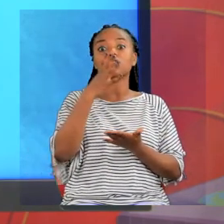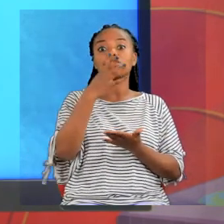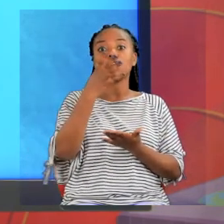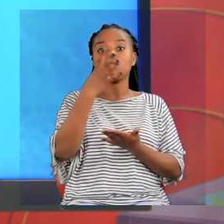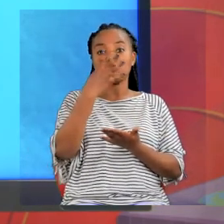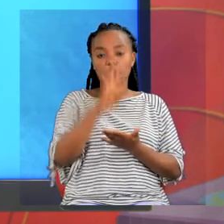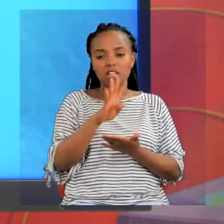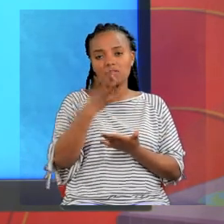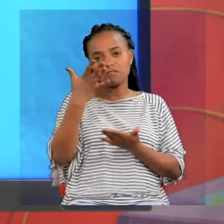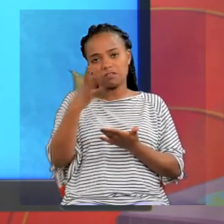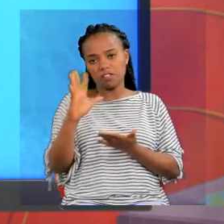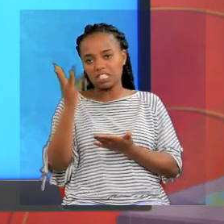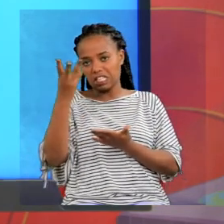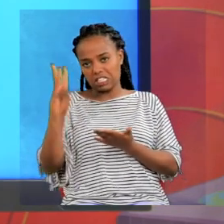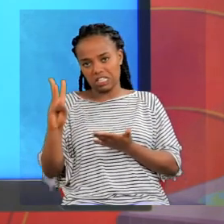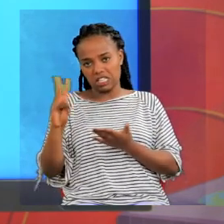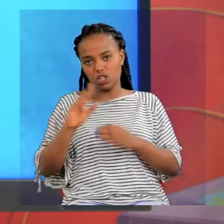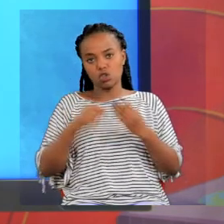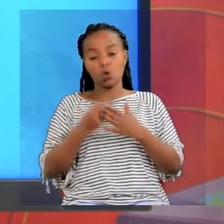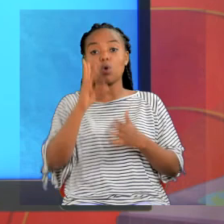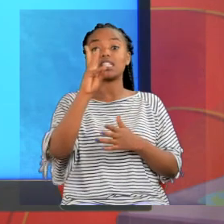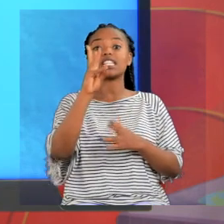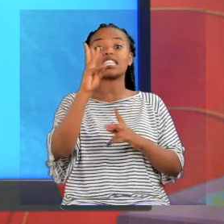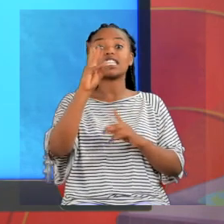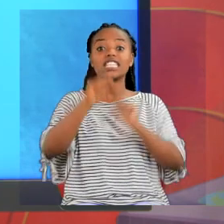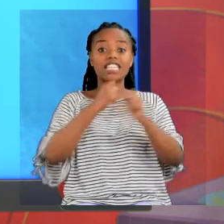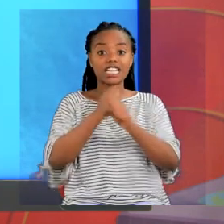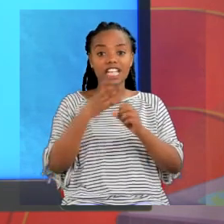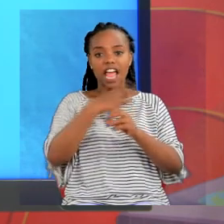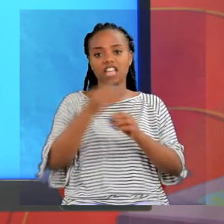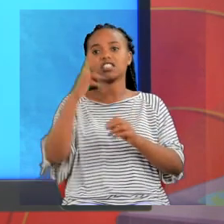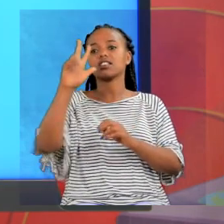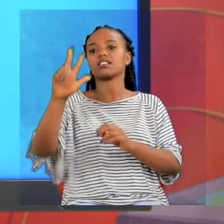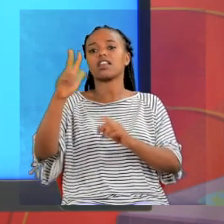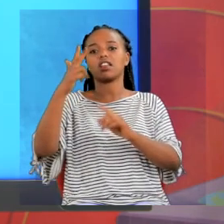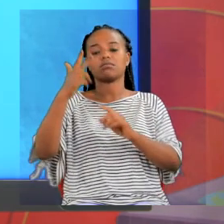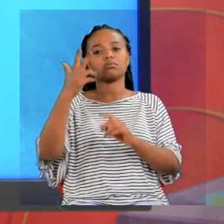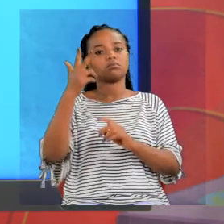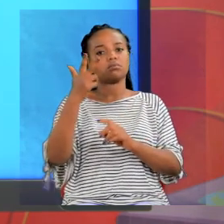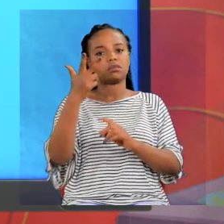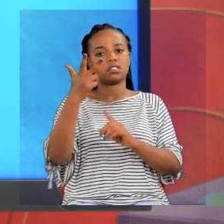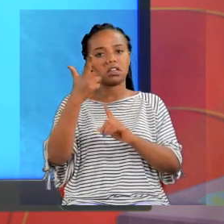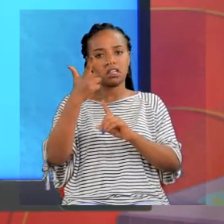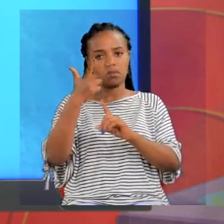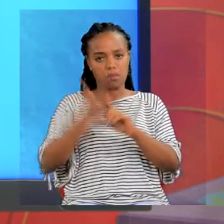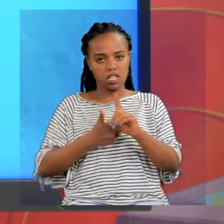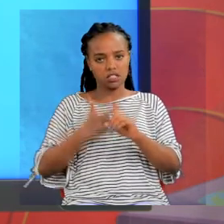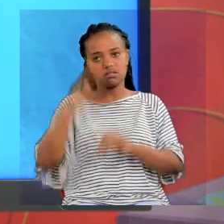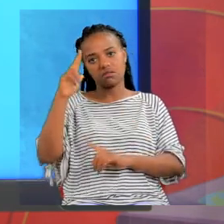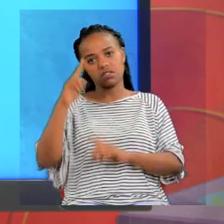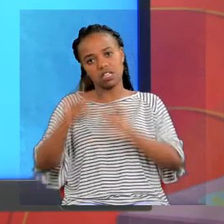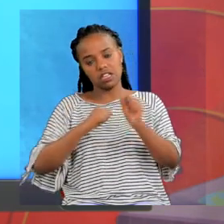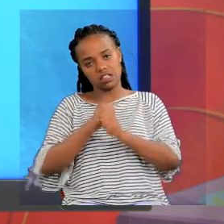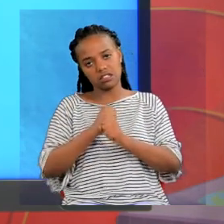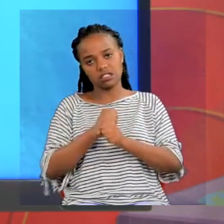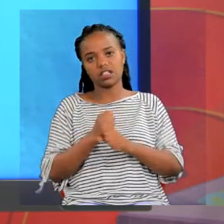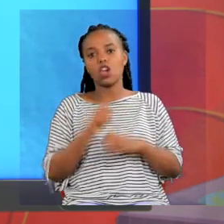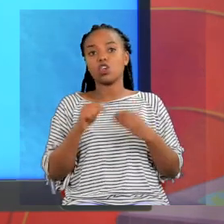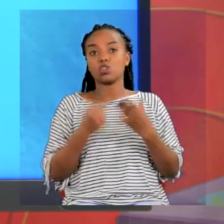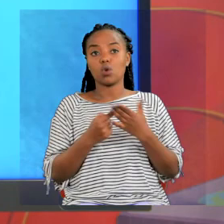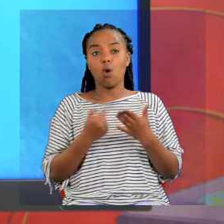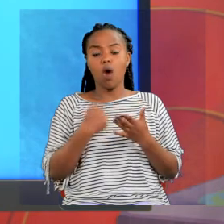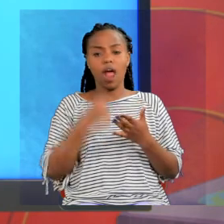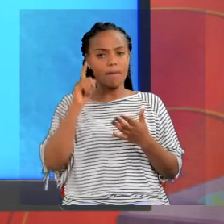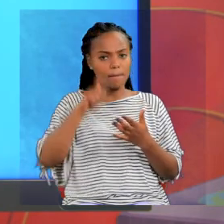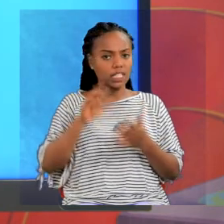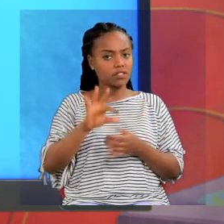15 and 16. We have 3 years and 3 months. So because of this we have the depreciation rate per year here. So I need